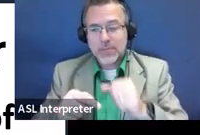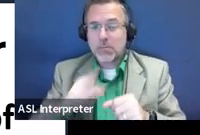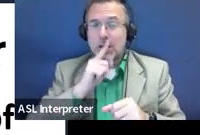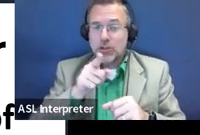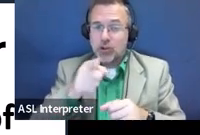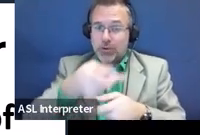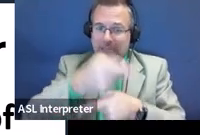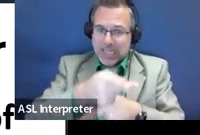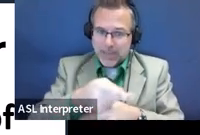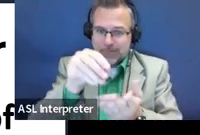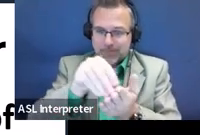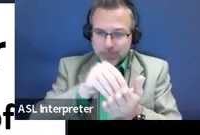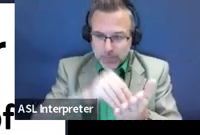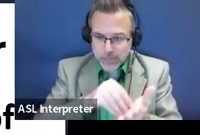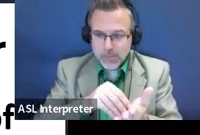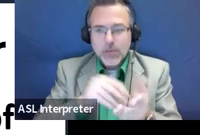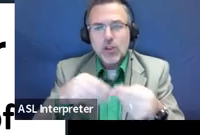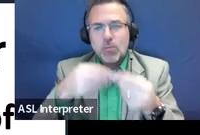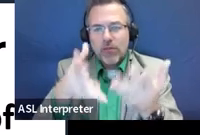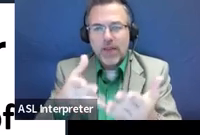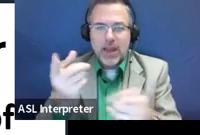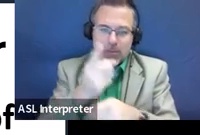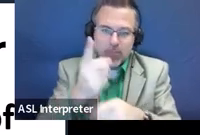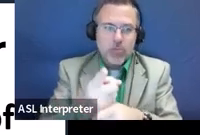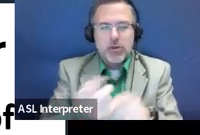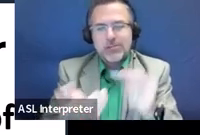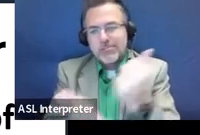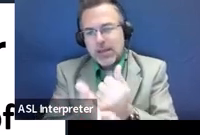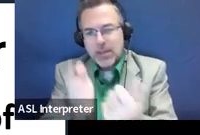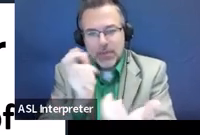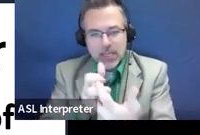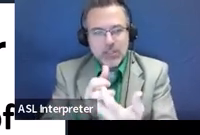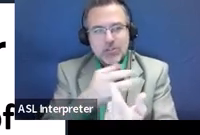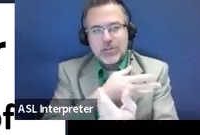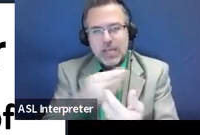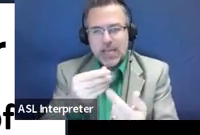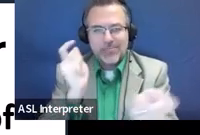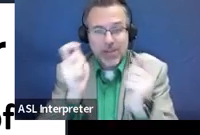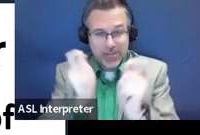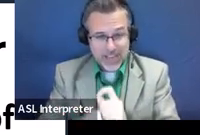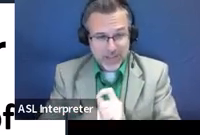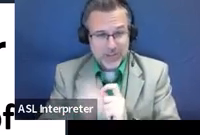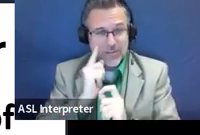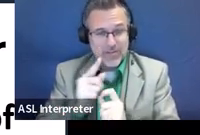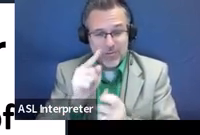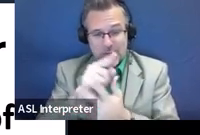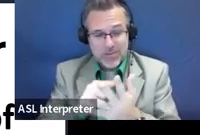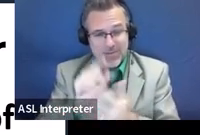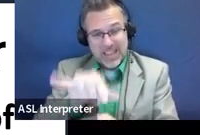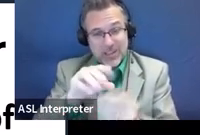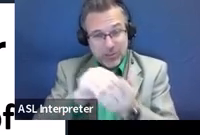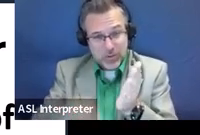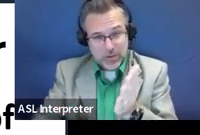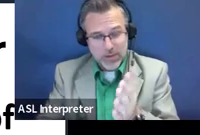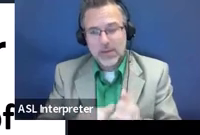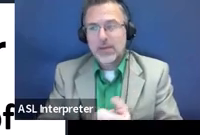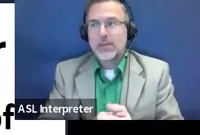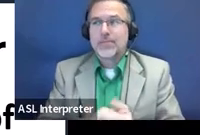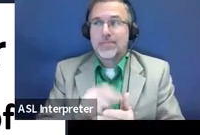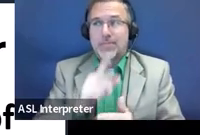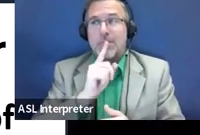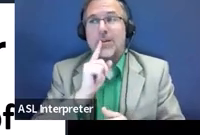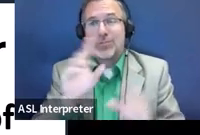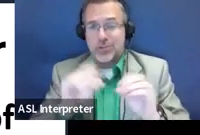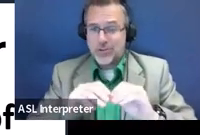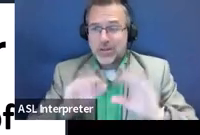and providing appropriate accommodations and modifications for that student. And so just being as clear as possible in that written notice